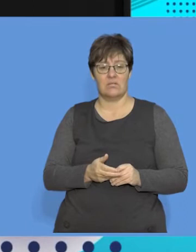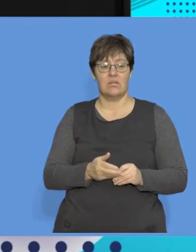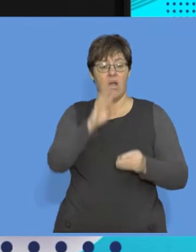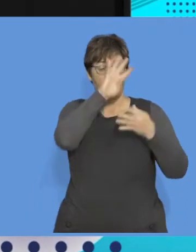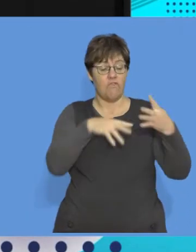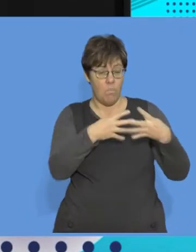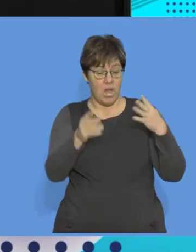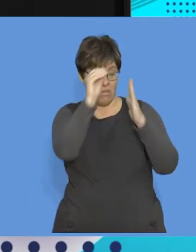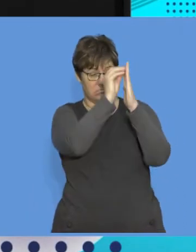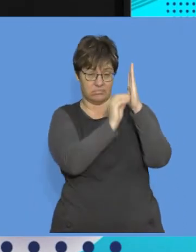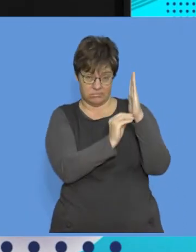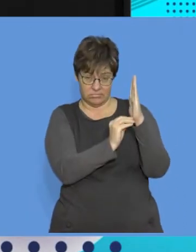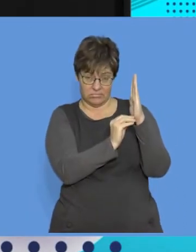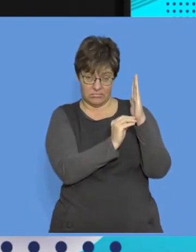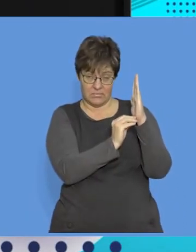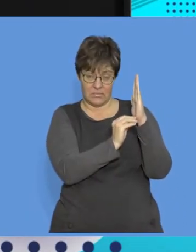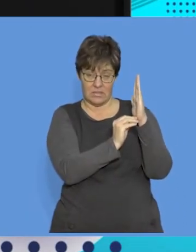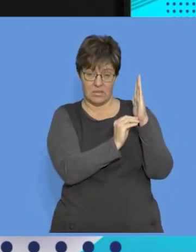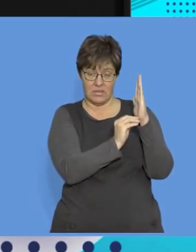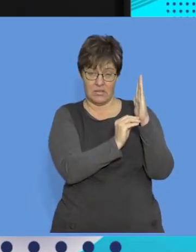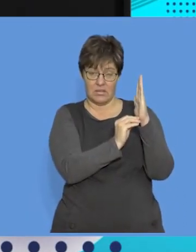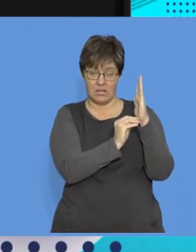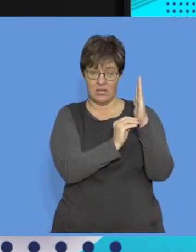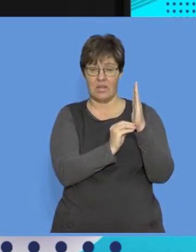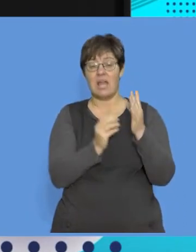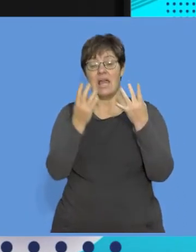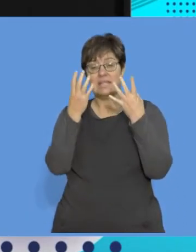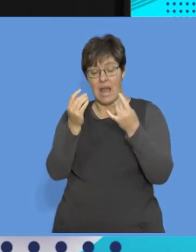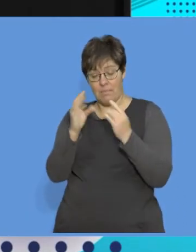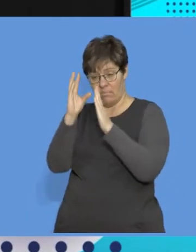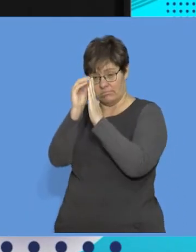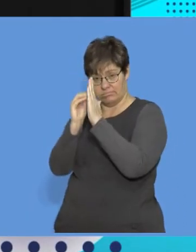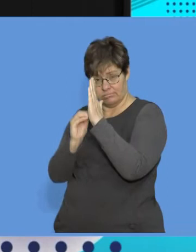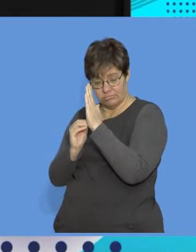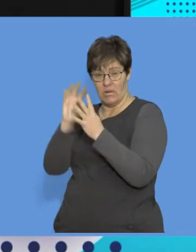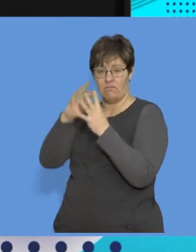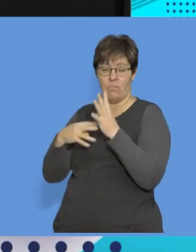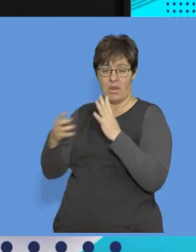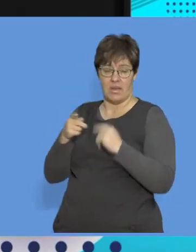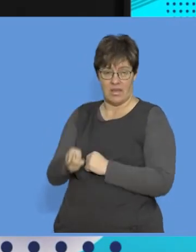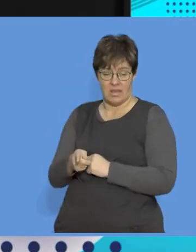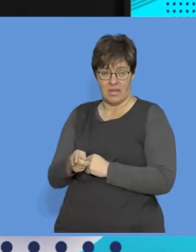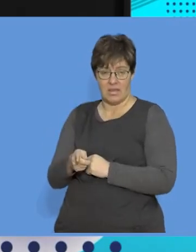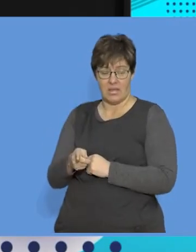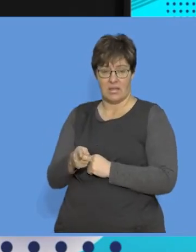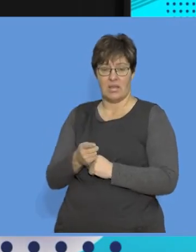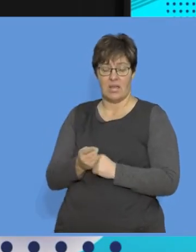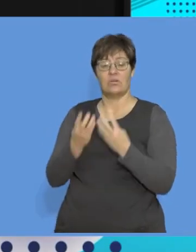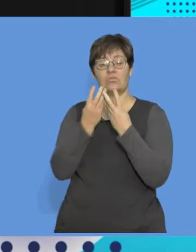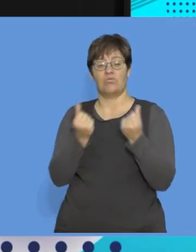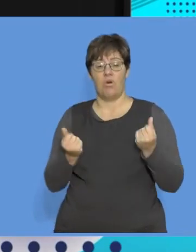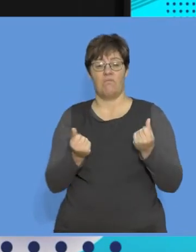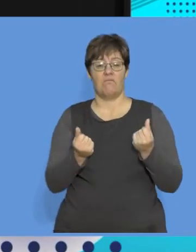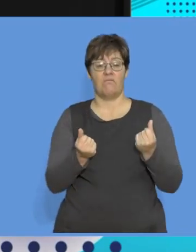it stands on the data sheet, substitute the numbers into the formula, and then solve for the missing